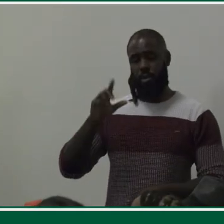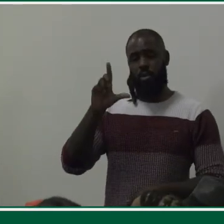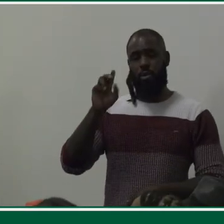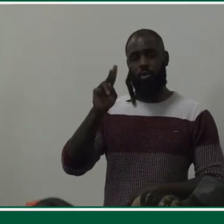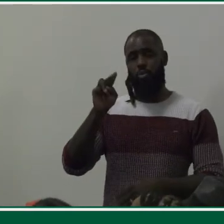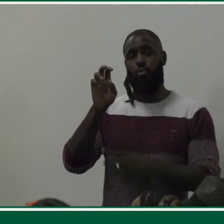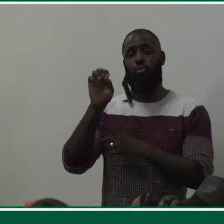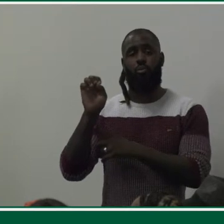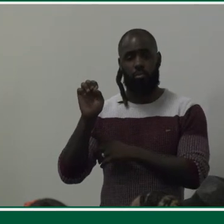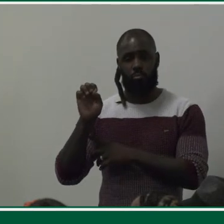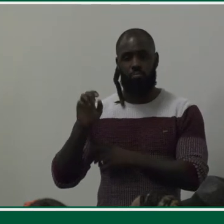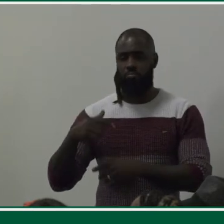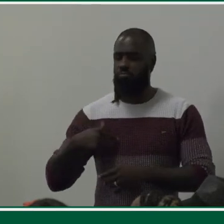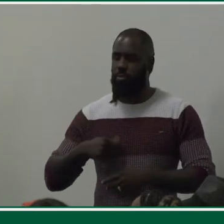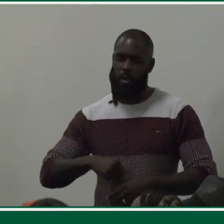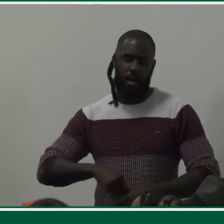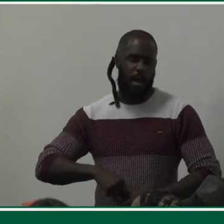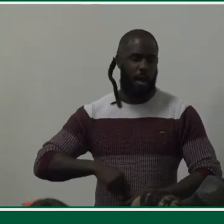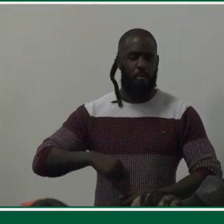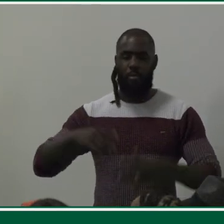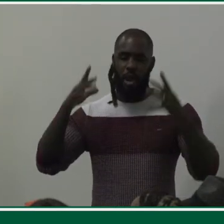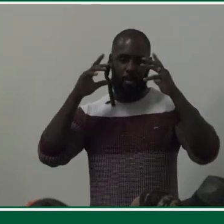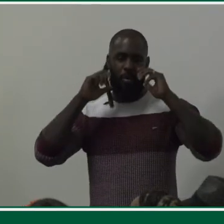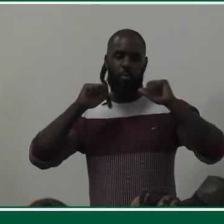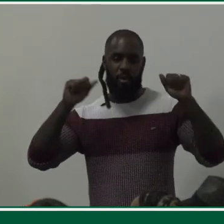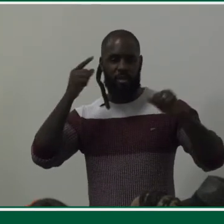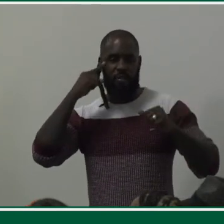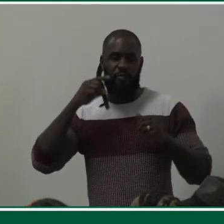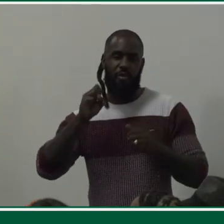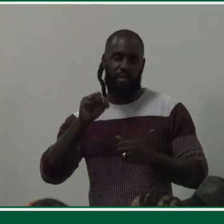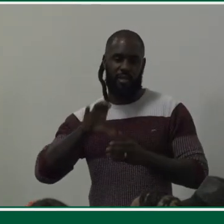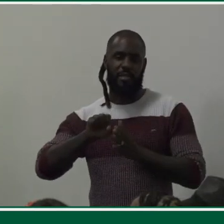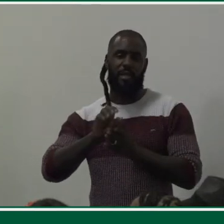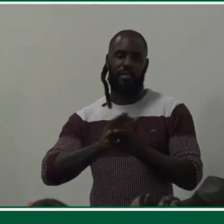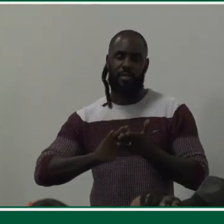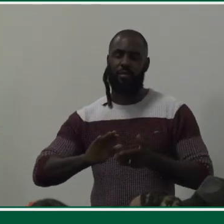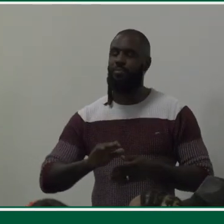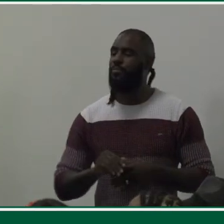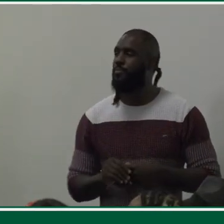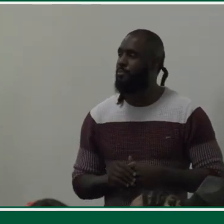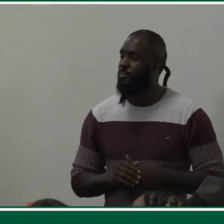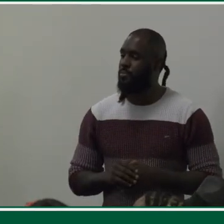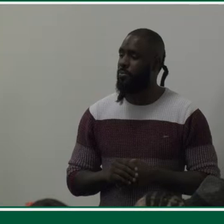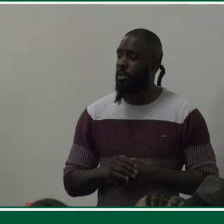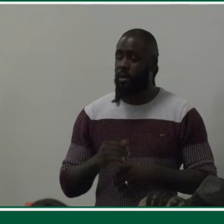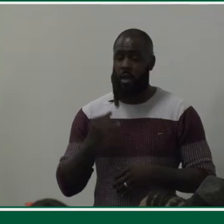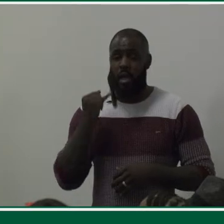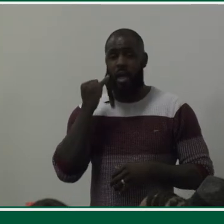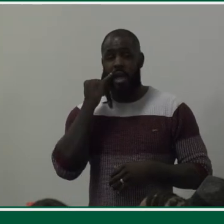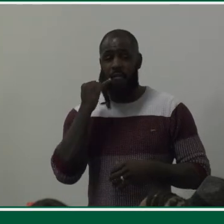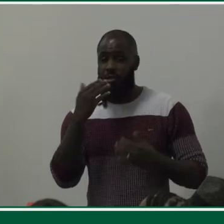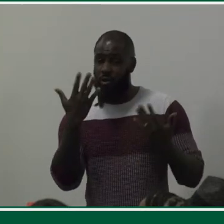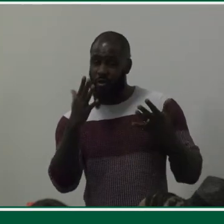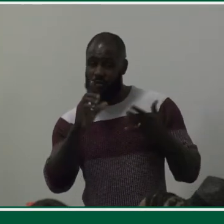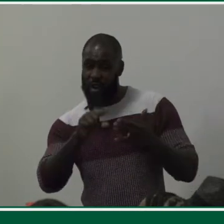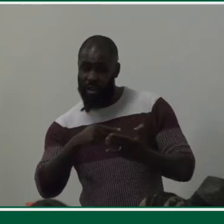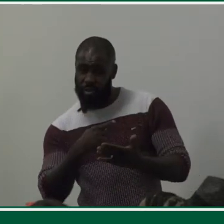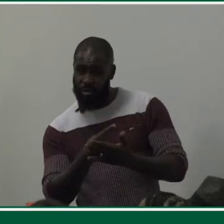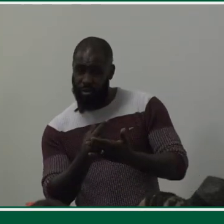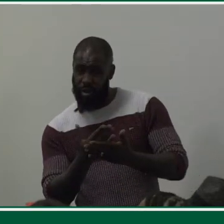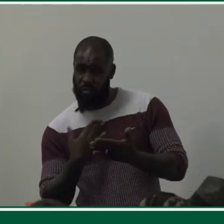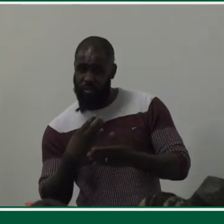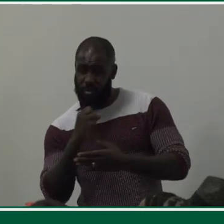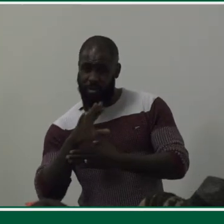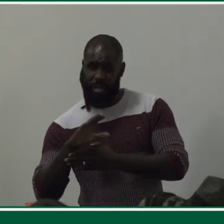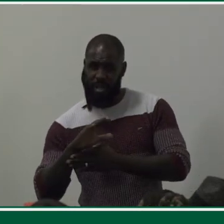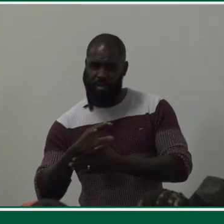I am very proud to be serving as the president for Sacramento State. If you're an alum of this institution,